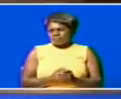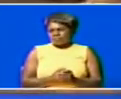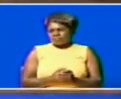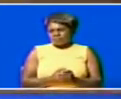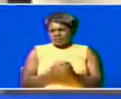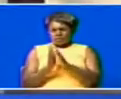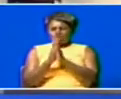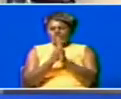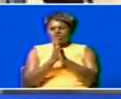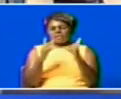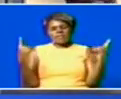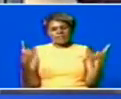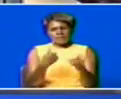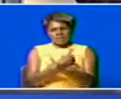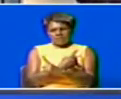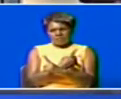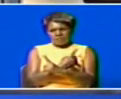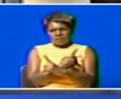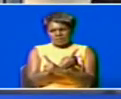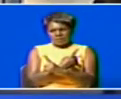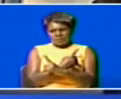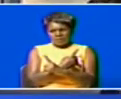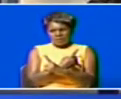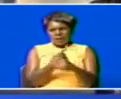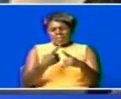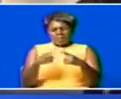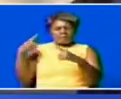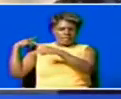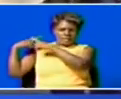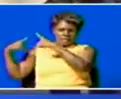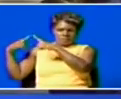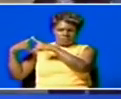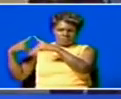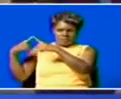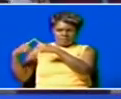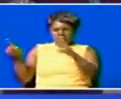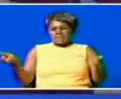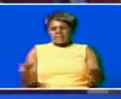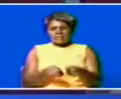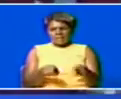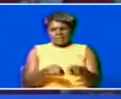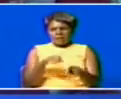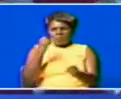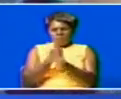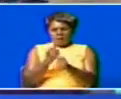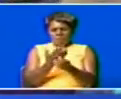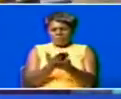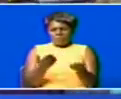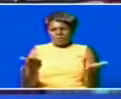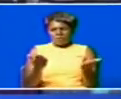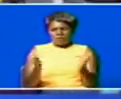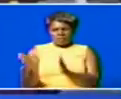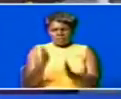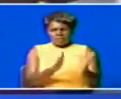The story is different for Hussein Kenga, but his experience is quite similar. He works at the Yard